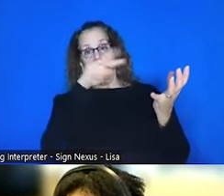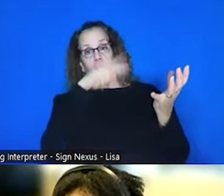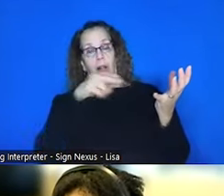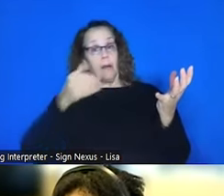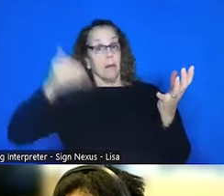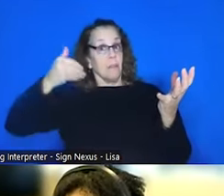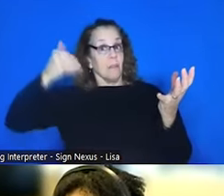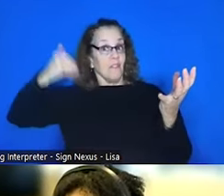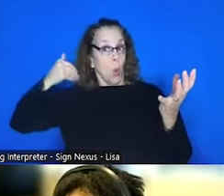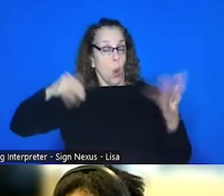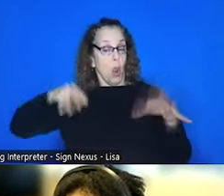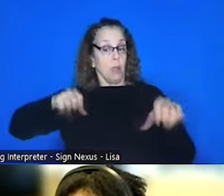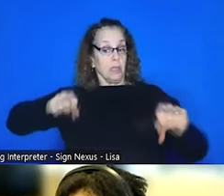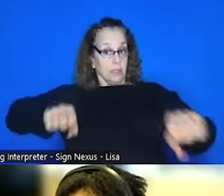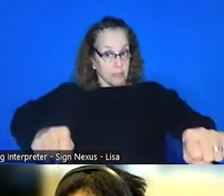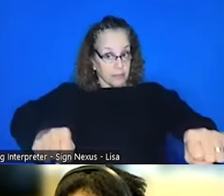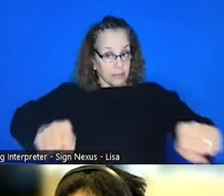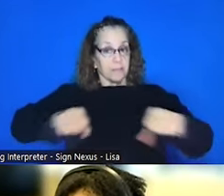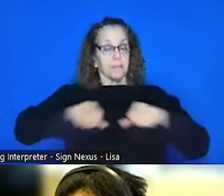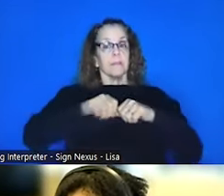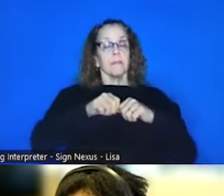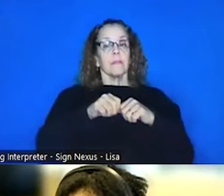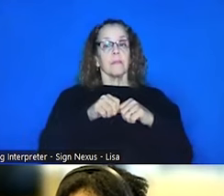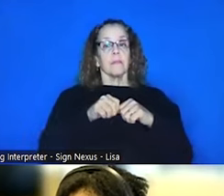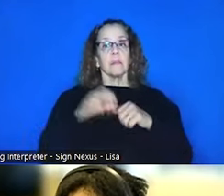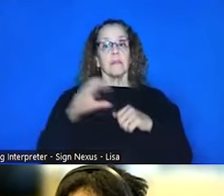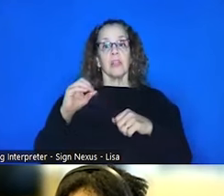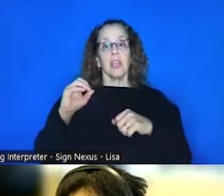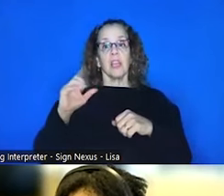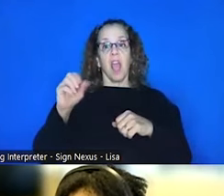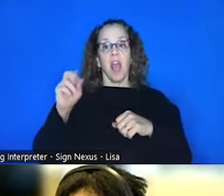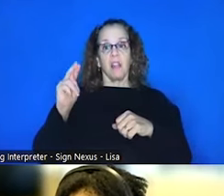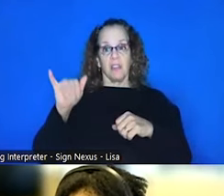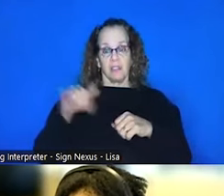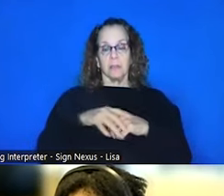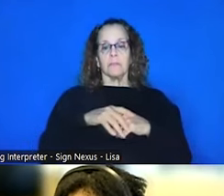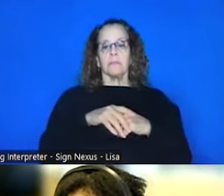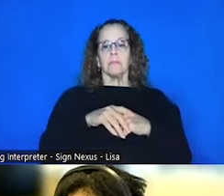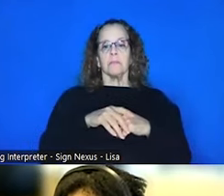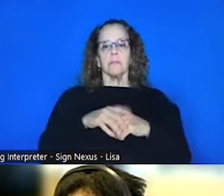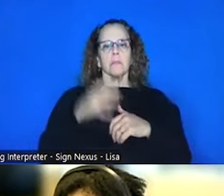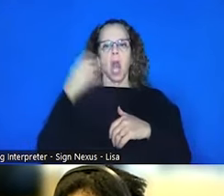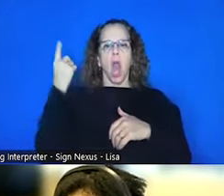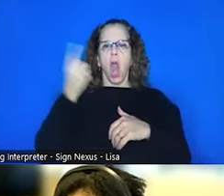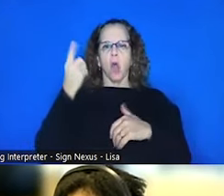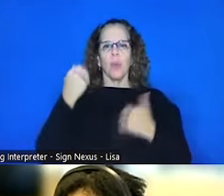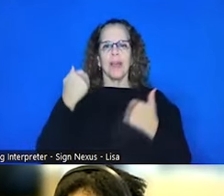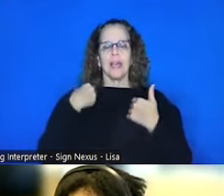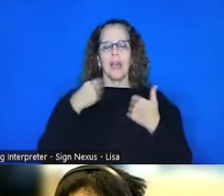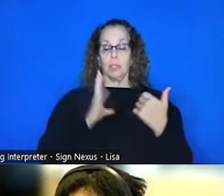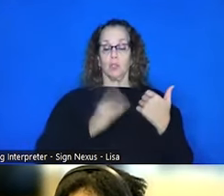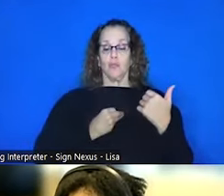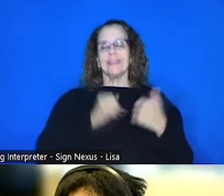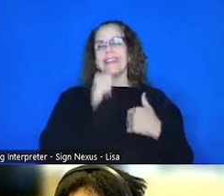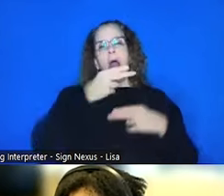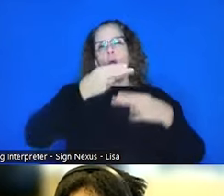was colonized, there were always indigenous trans, not having the name trans, of course. I